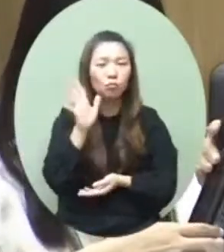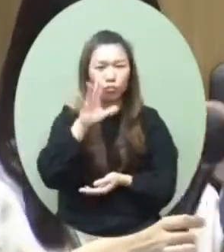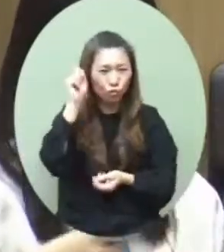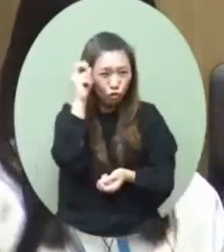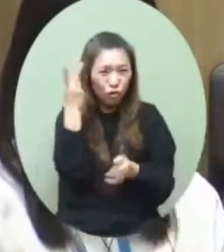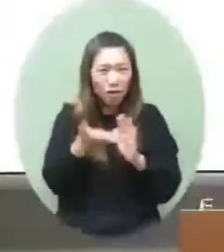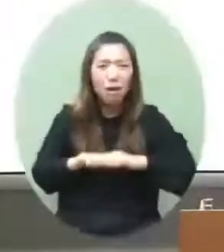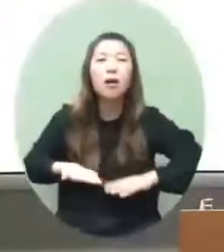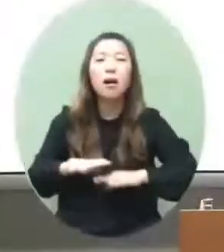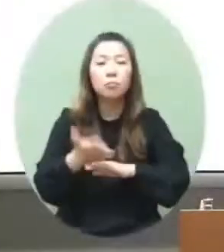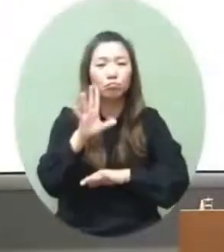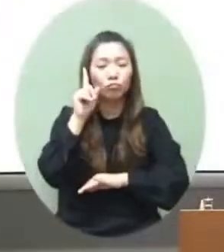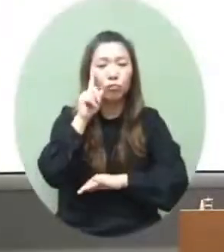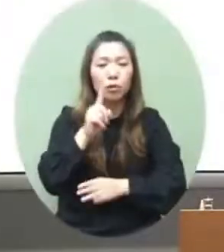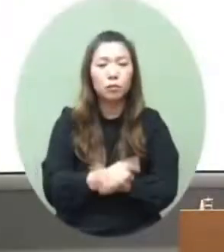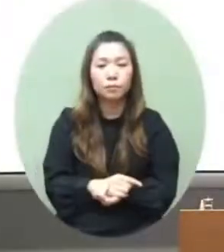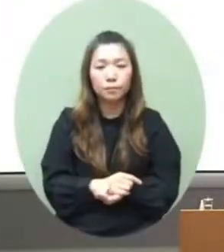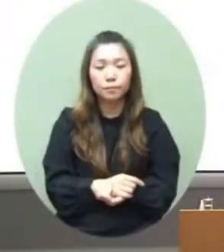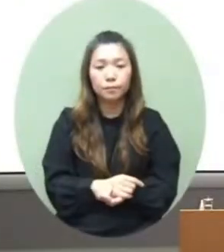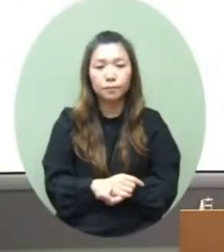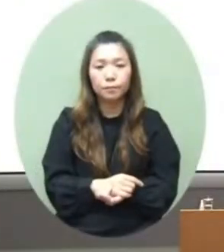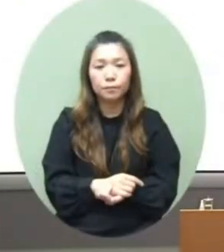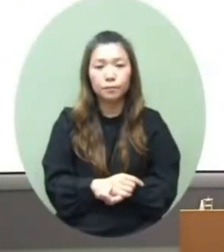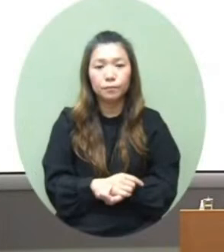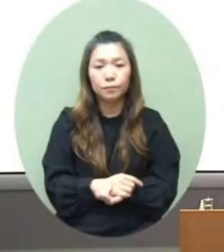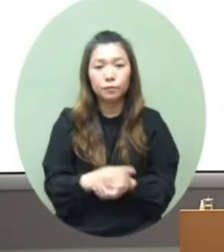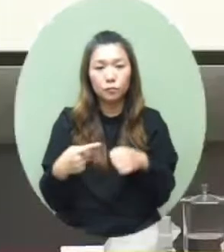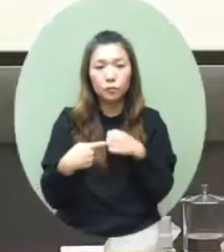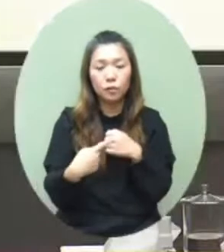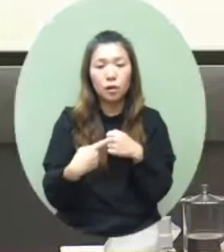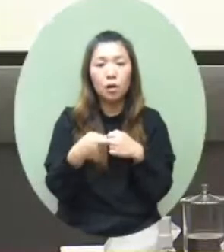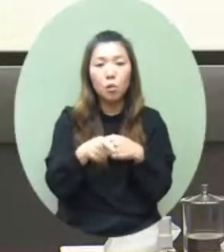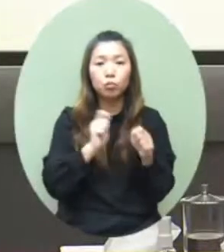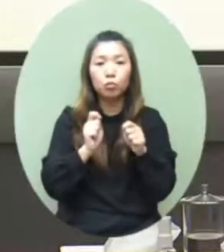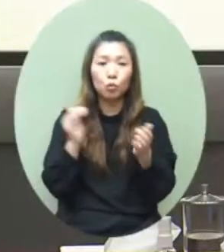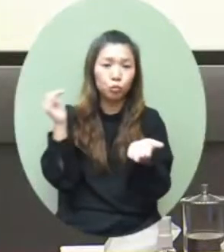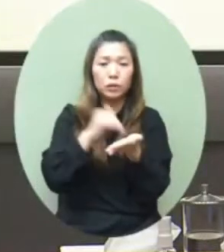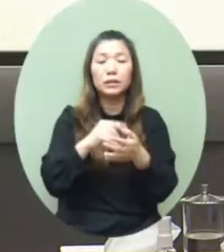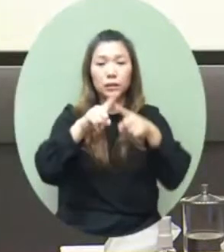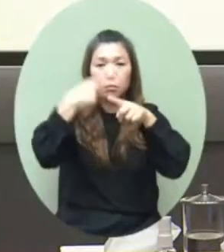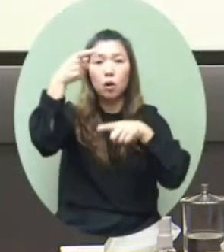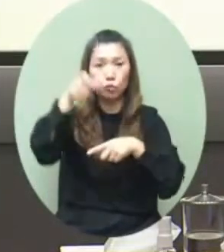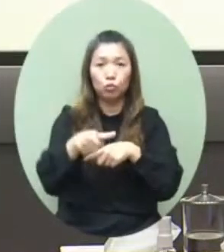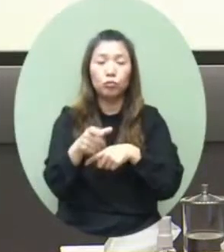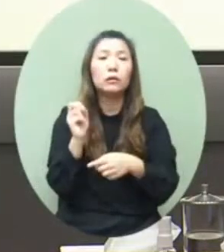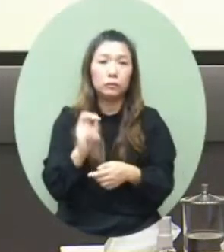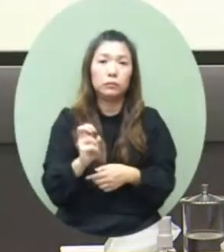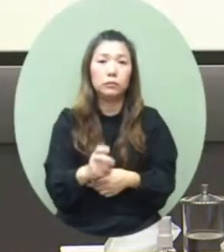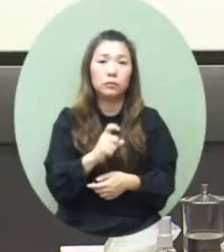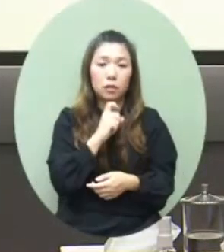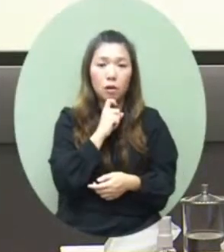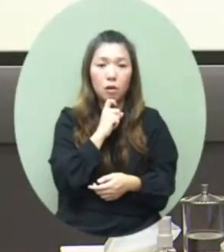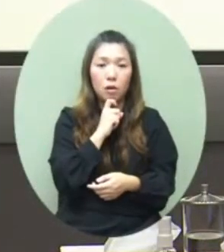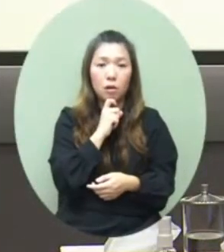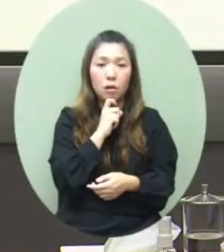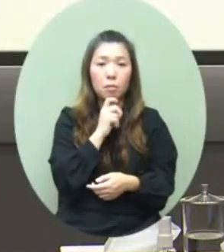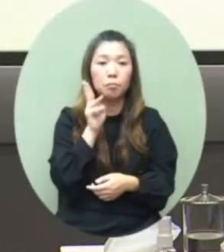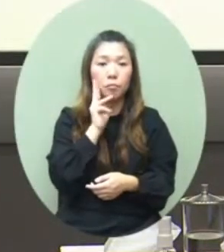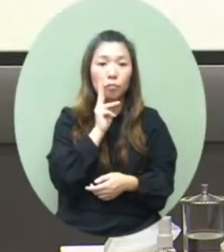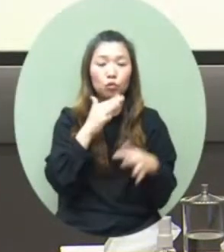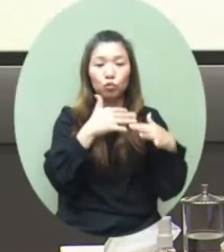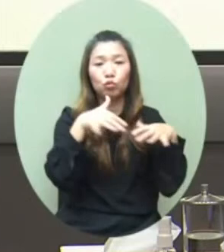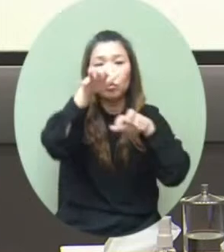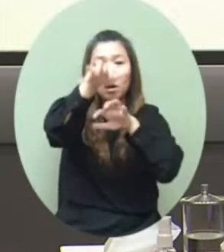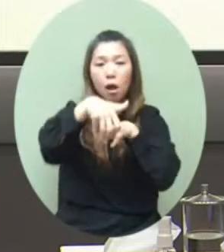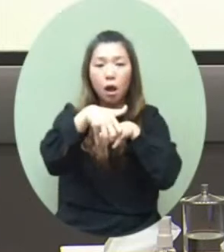the blunder that happened in SARS relating to the Victoria Harbour Show will not be repeated?